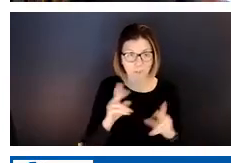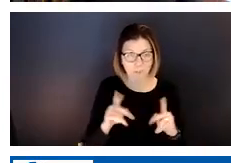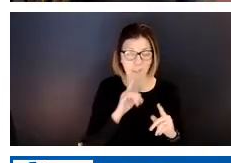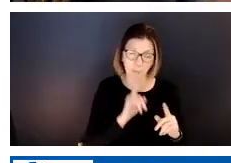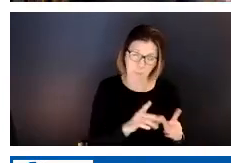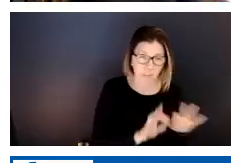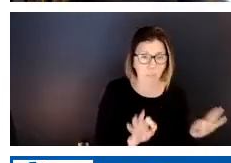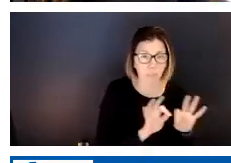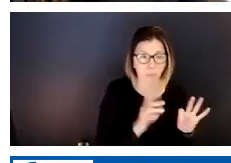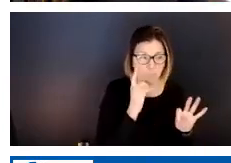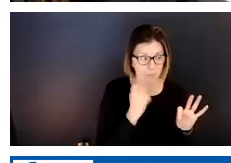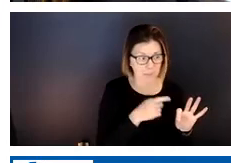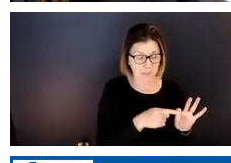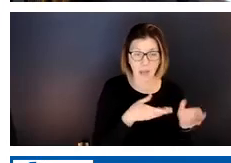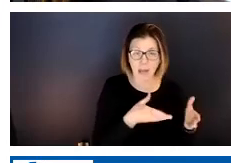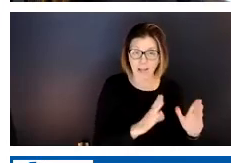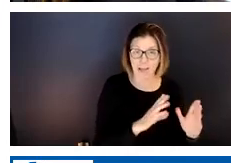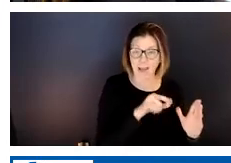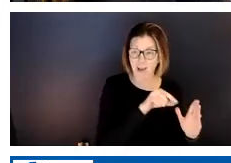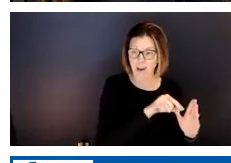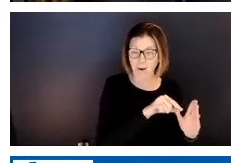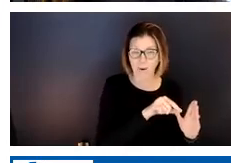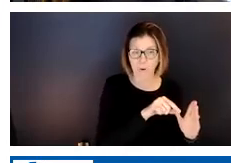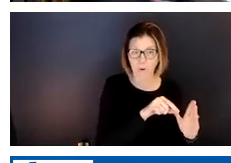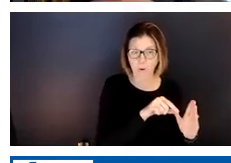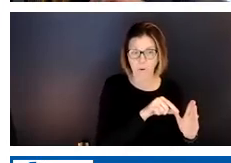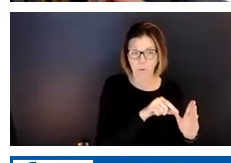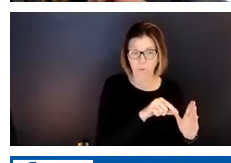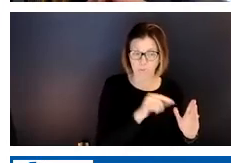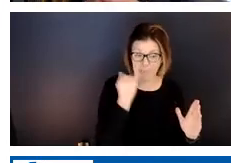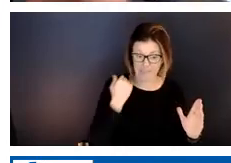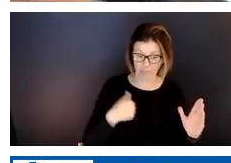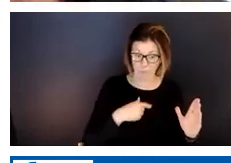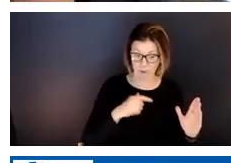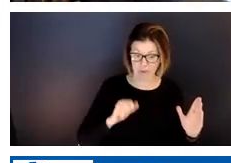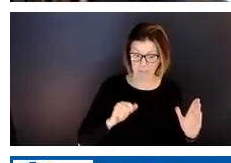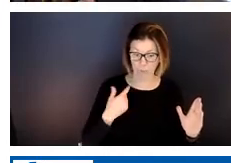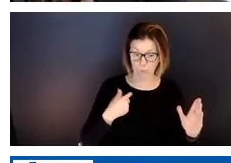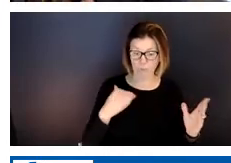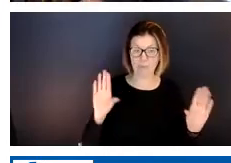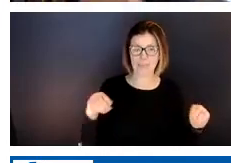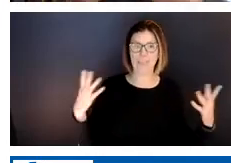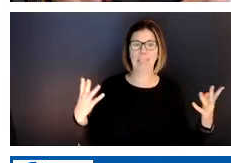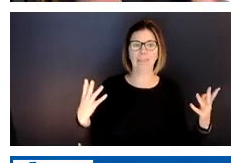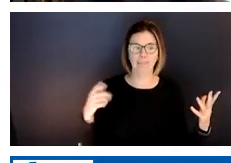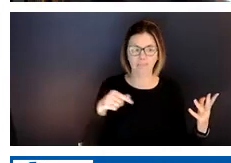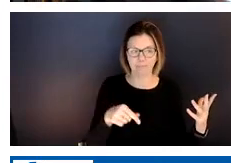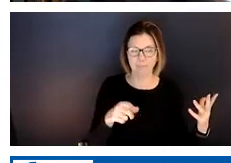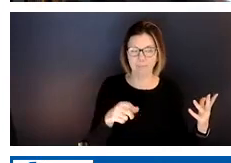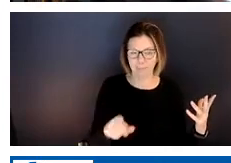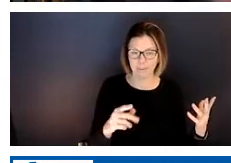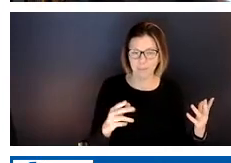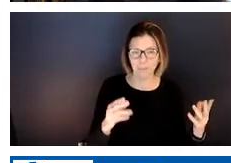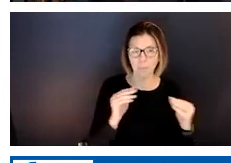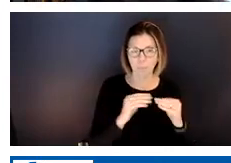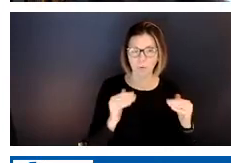important because they allow us, as we are able to give them heightened levels of